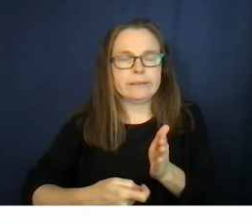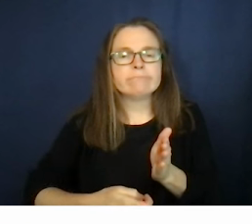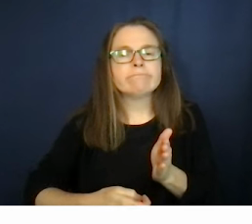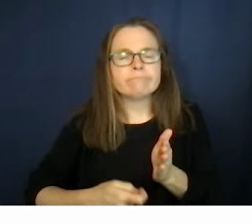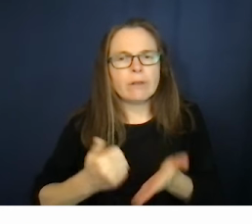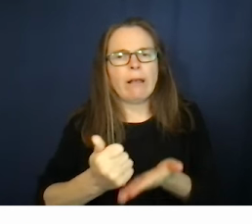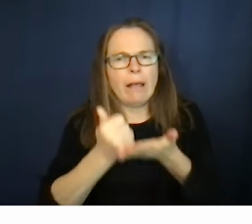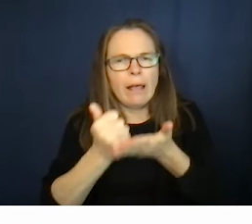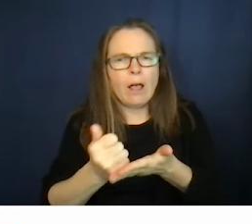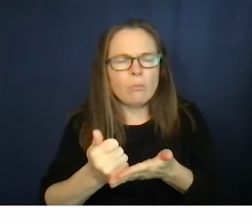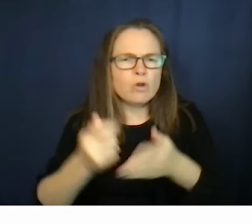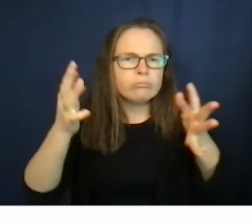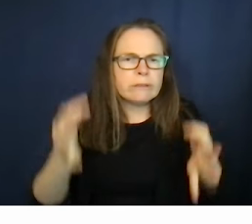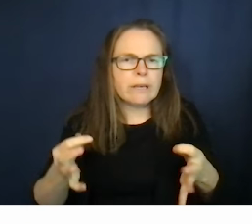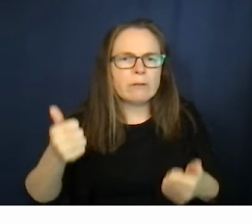rate.